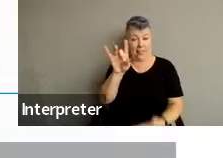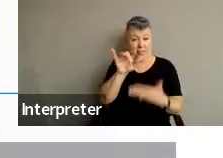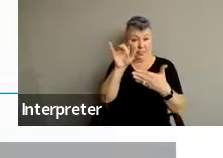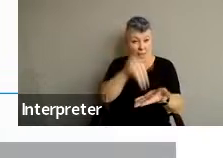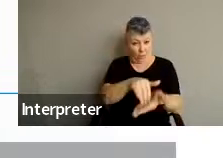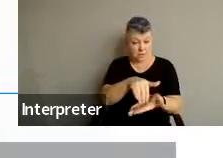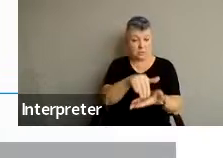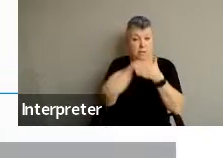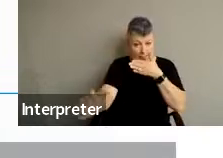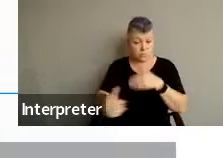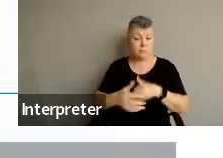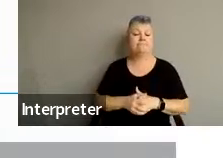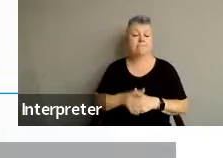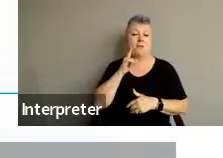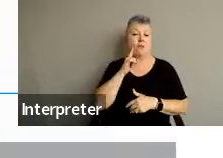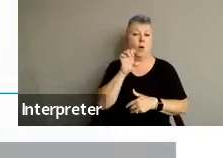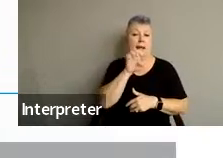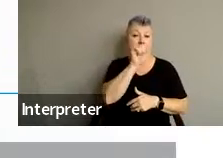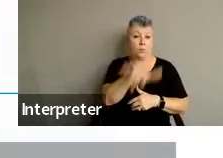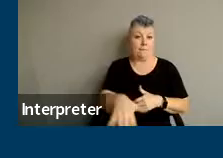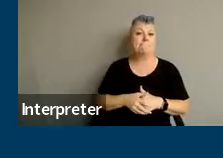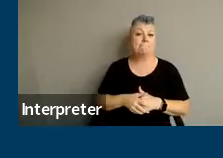$2,508,000 for extended school year.